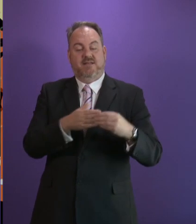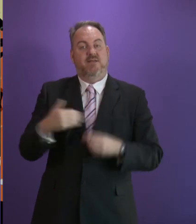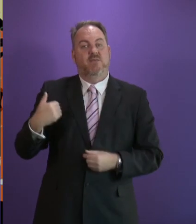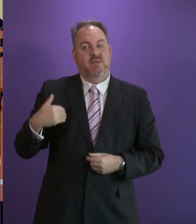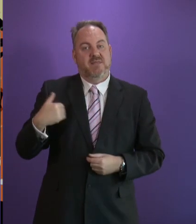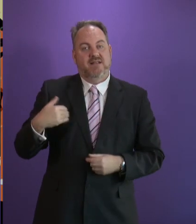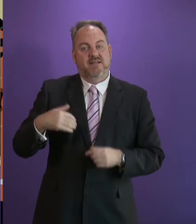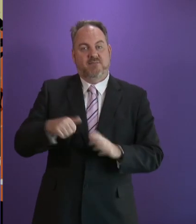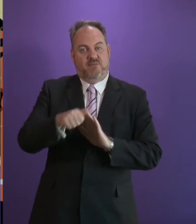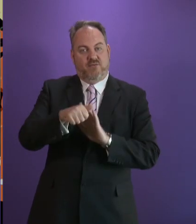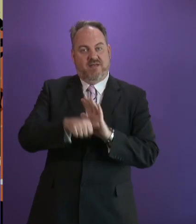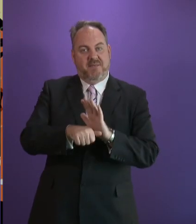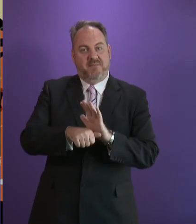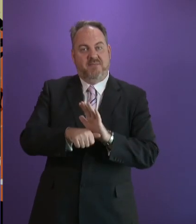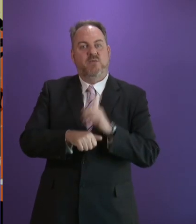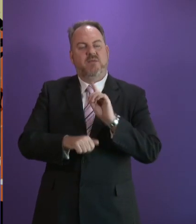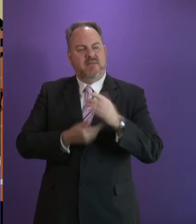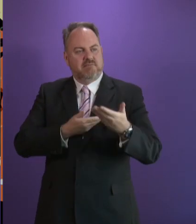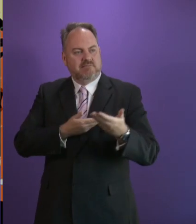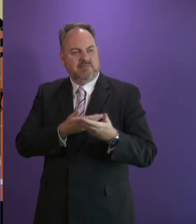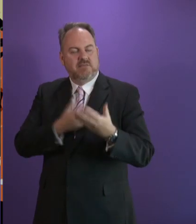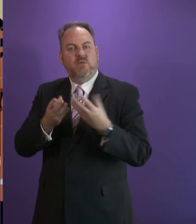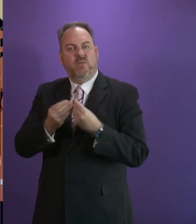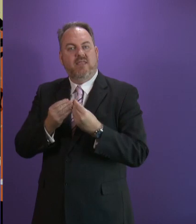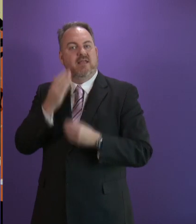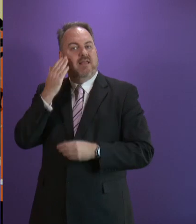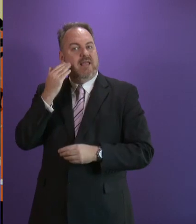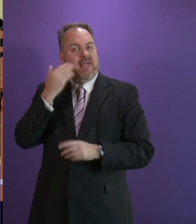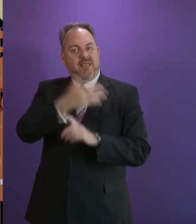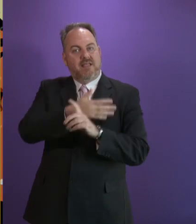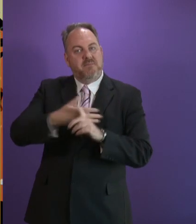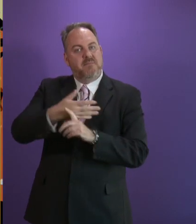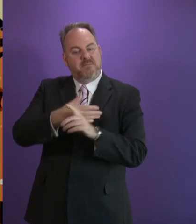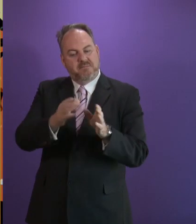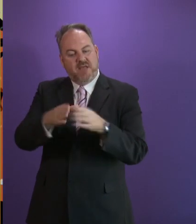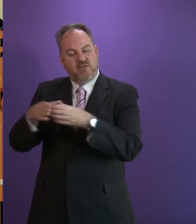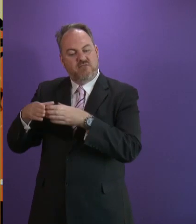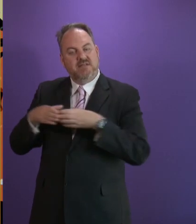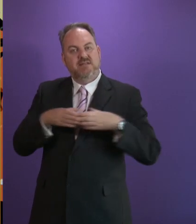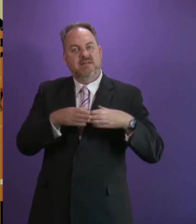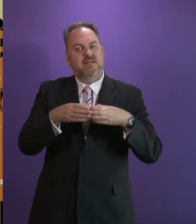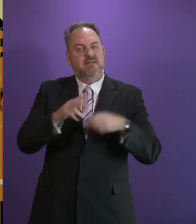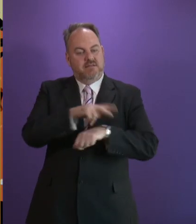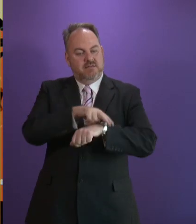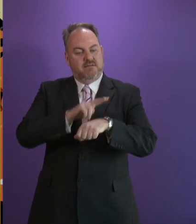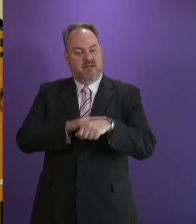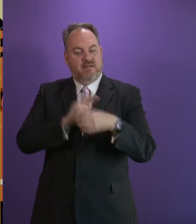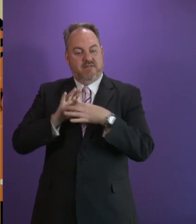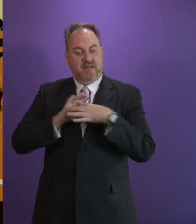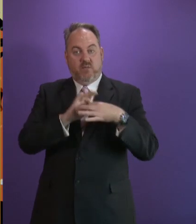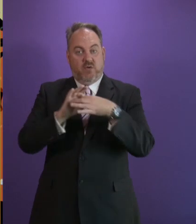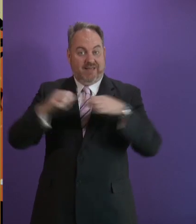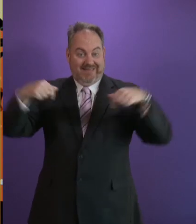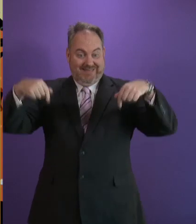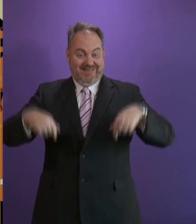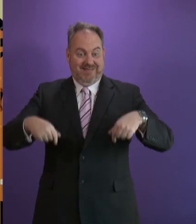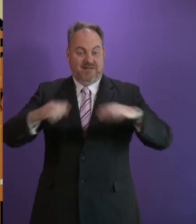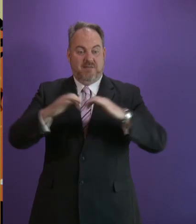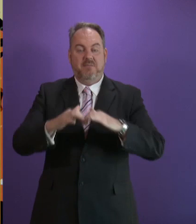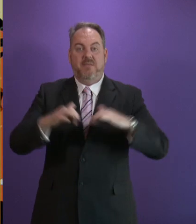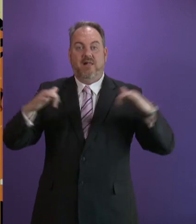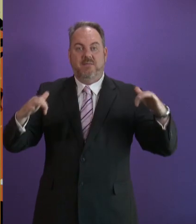differently. So in consultation with the ethnic minority staff network here at the Scottish Parliament, but also